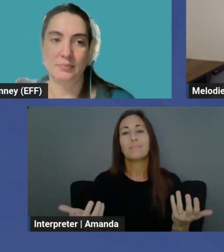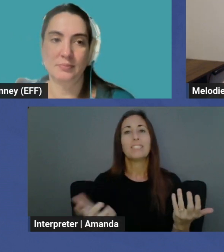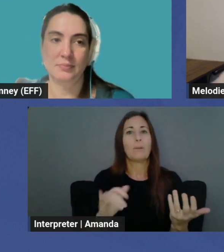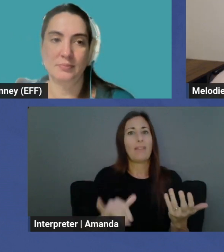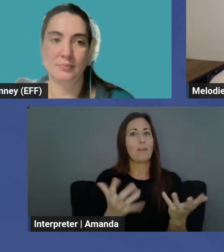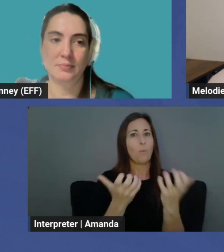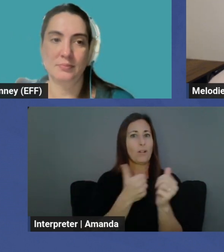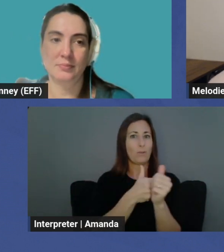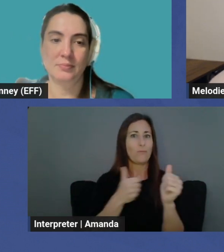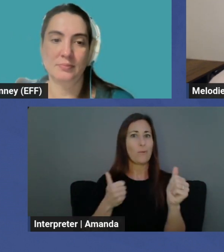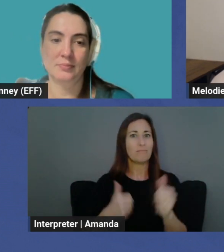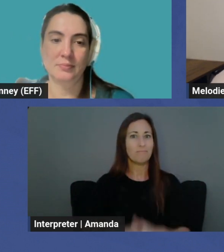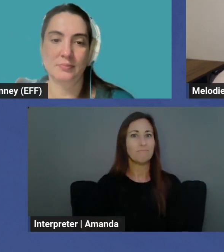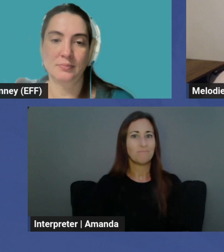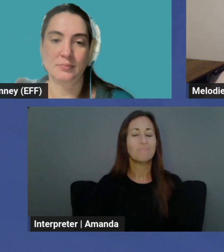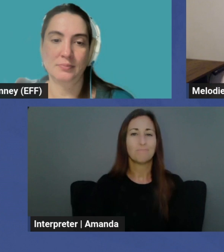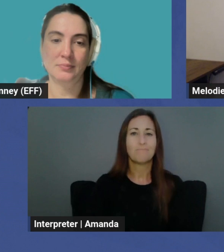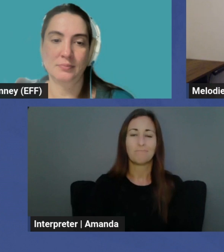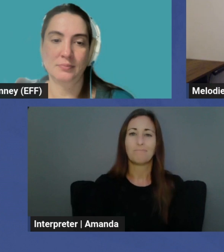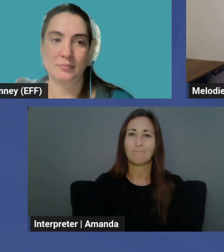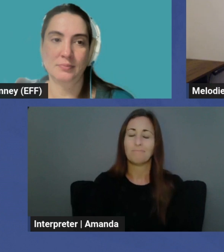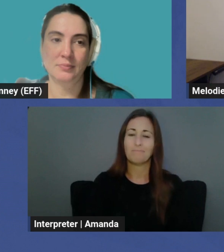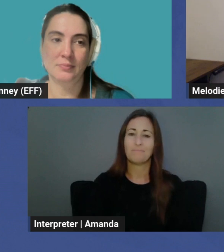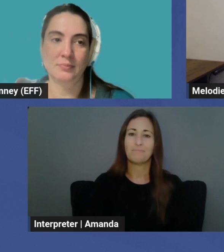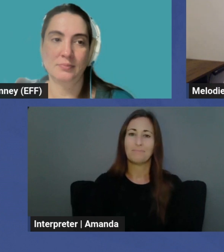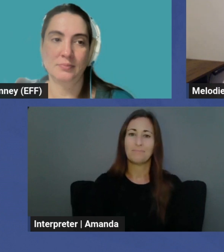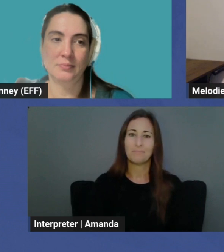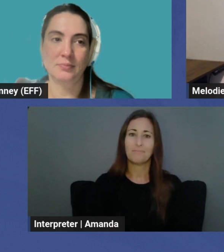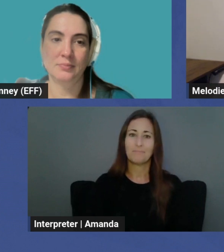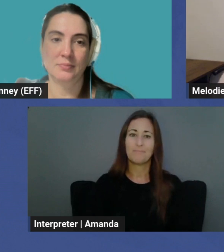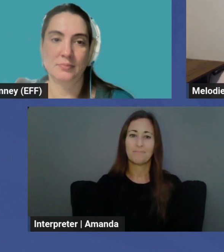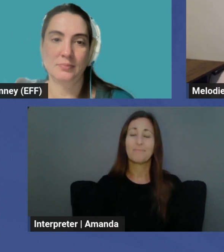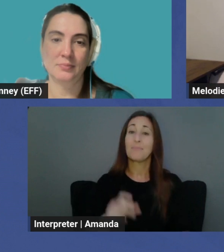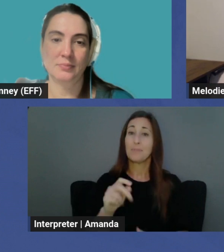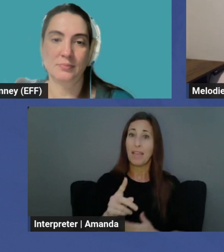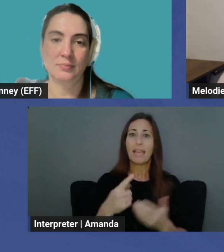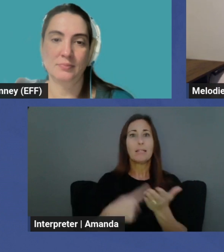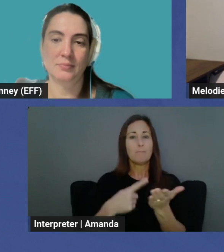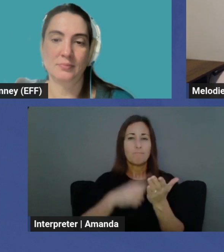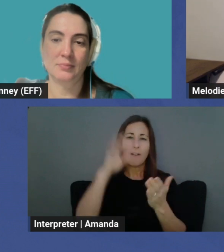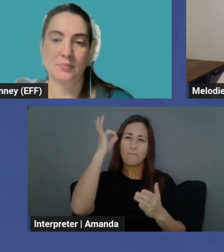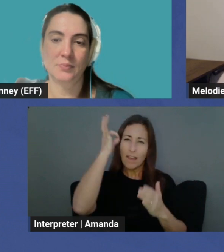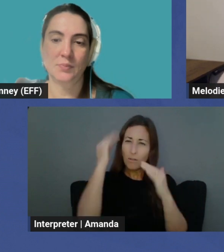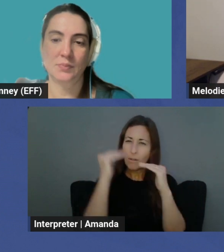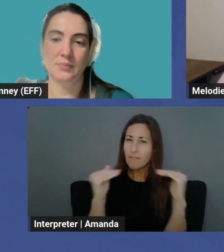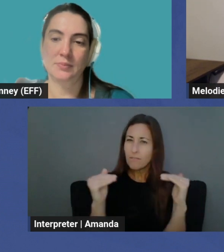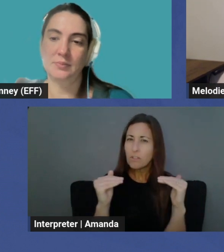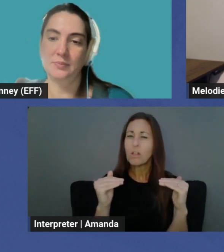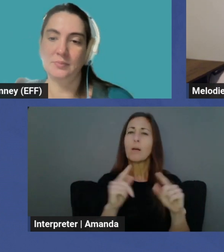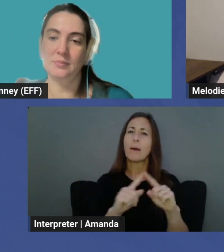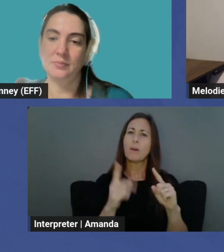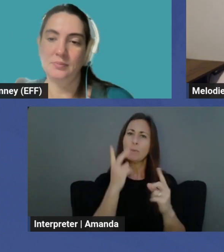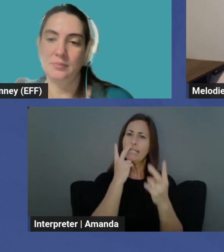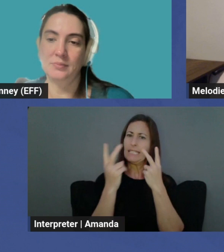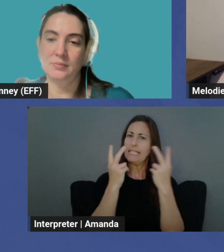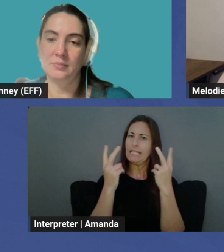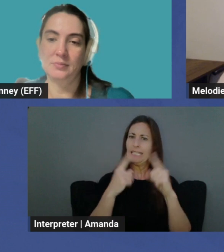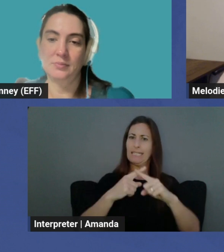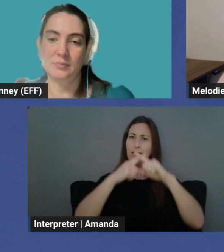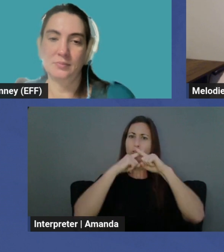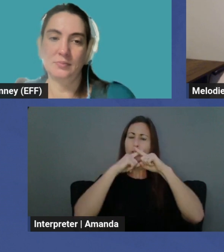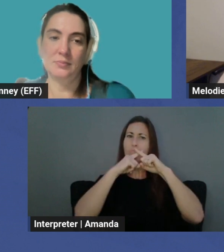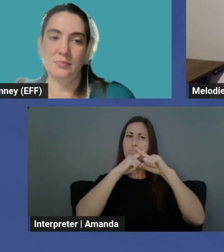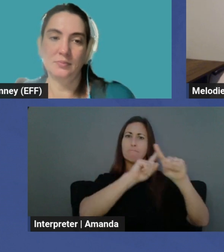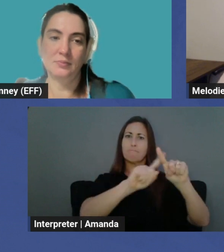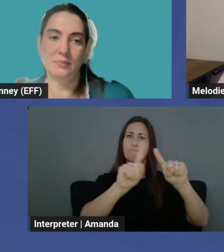avoid. So we're talking a little bit about the federal level, but we've kind of seen censorship in a lot of different